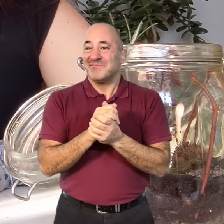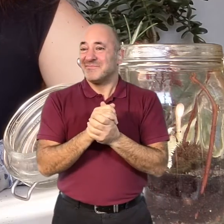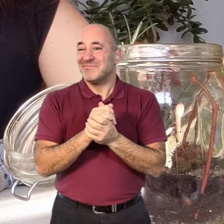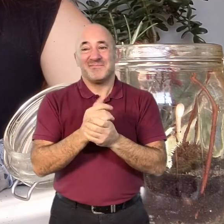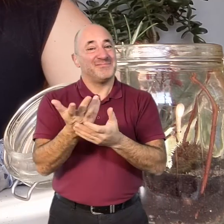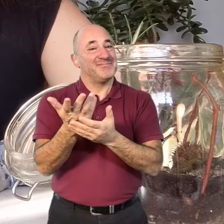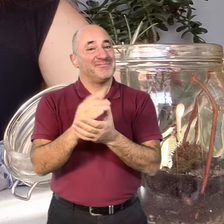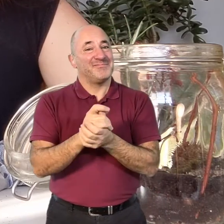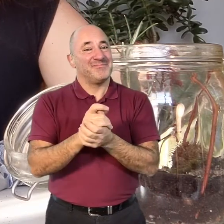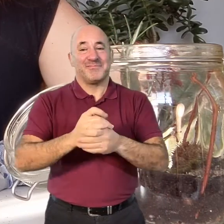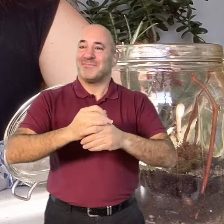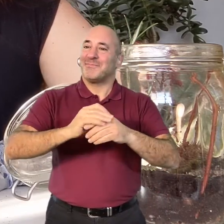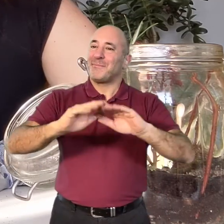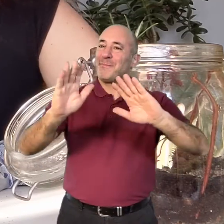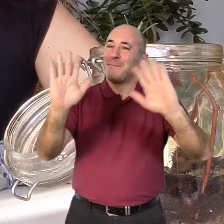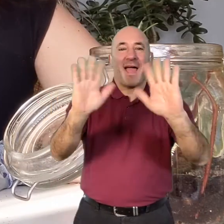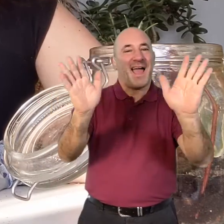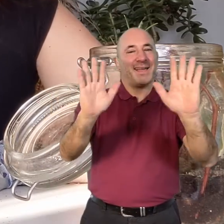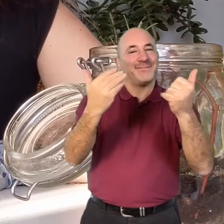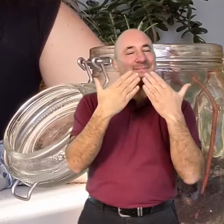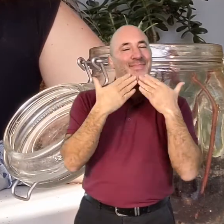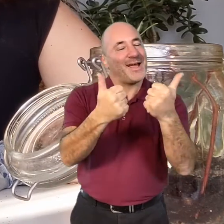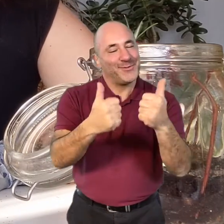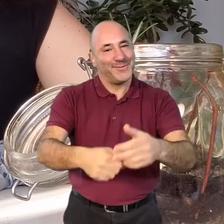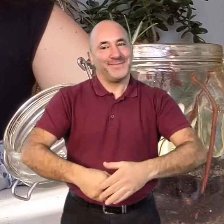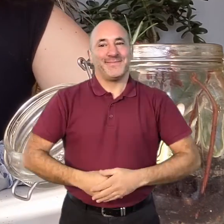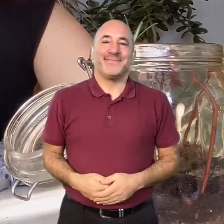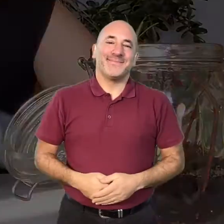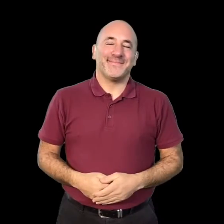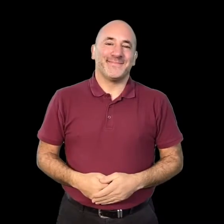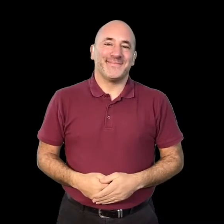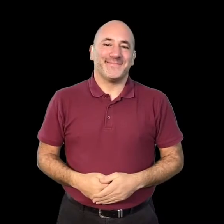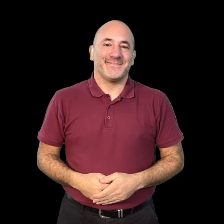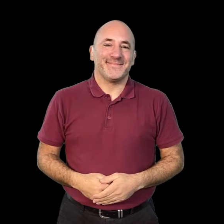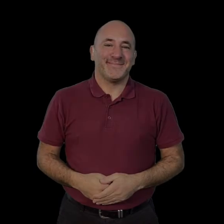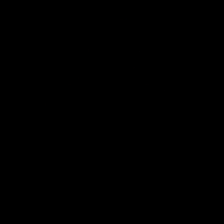with nature. So it's goodbye from me. Thank you.